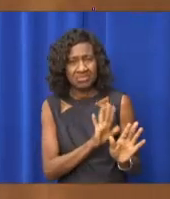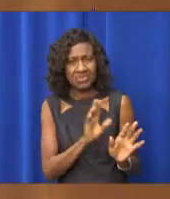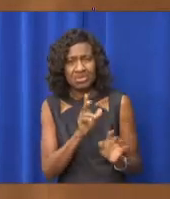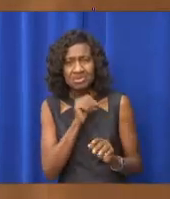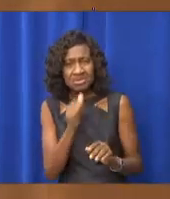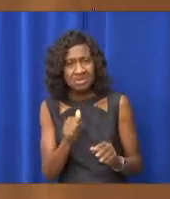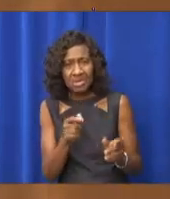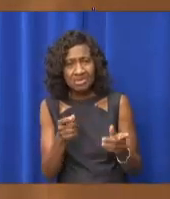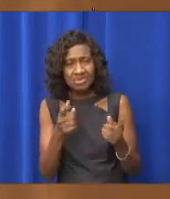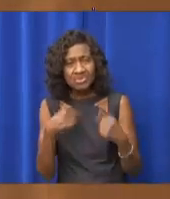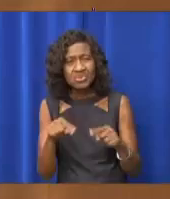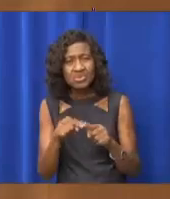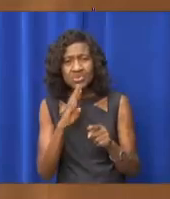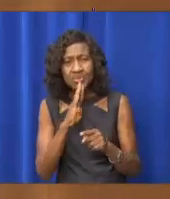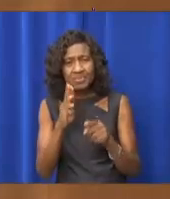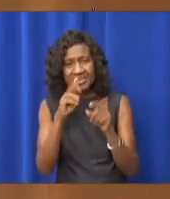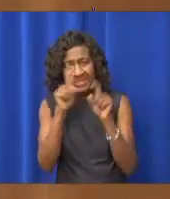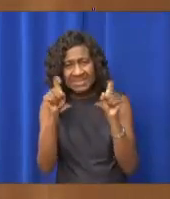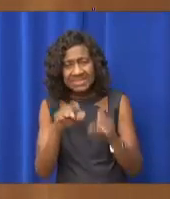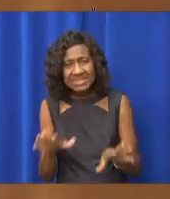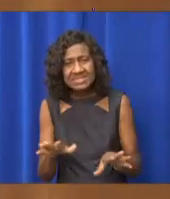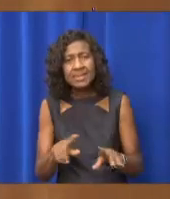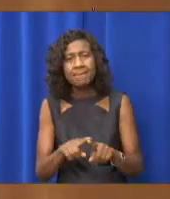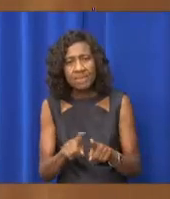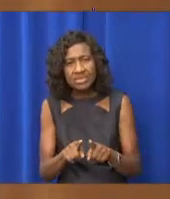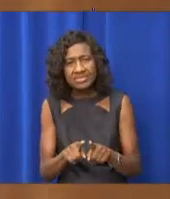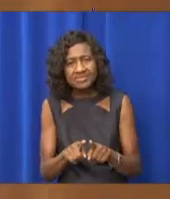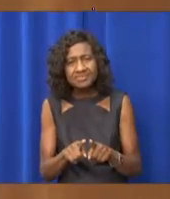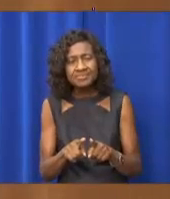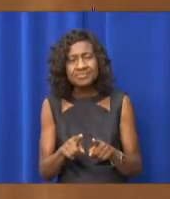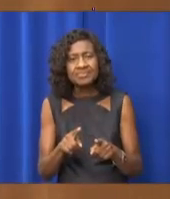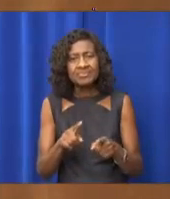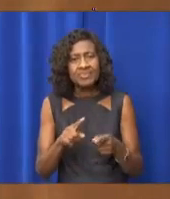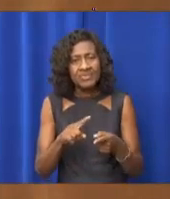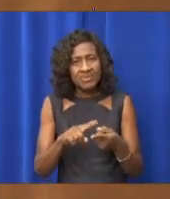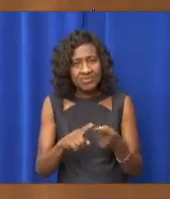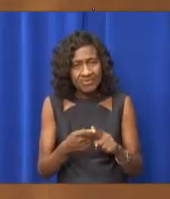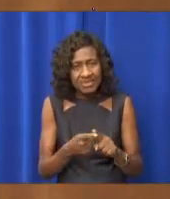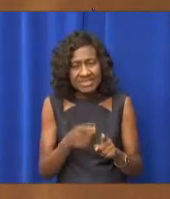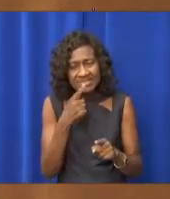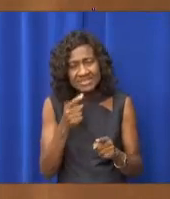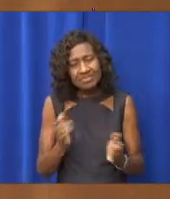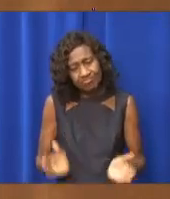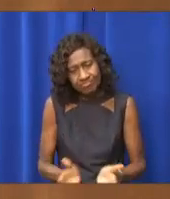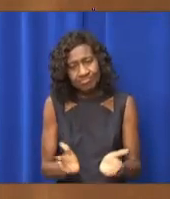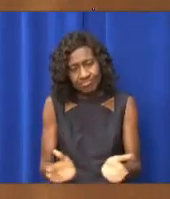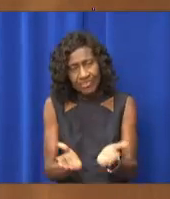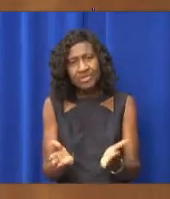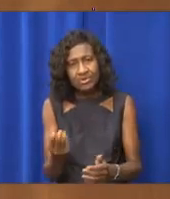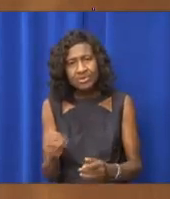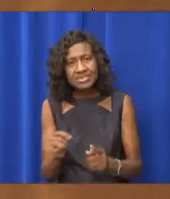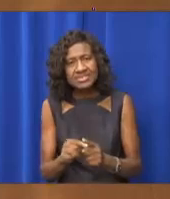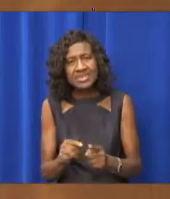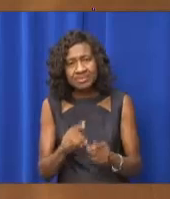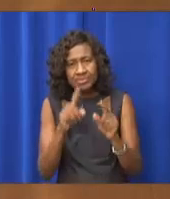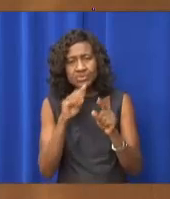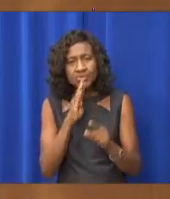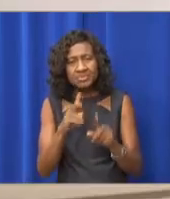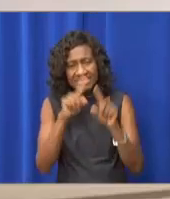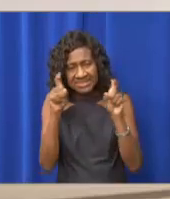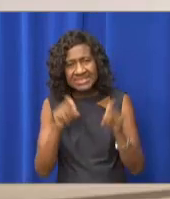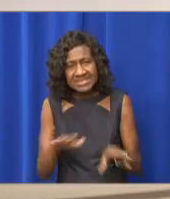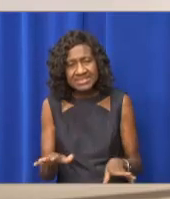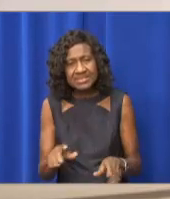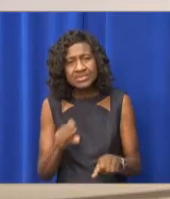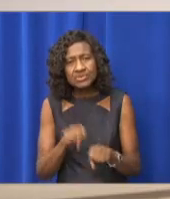you know, as that always is. If your colleagues are encouraging you, that's I think it's done the job. Okay,